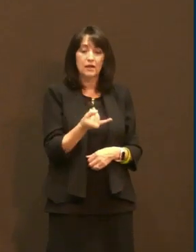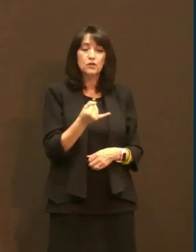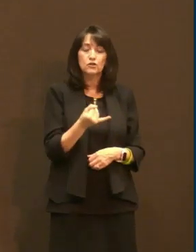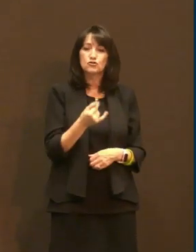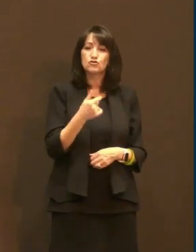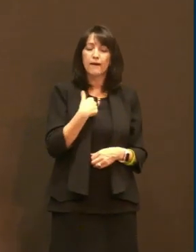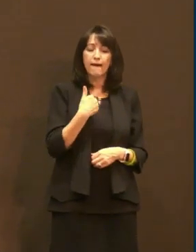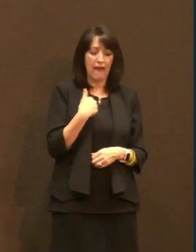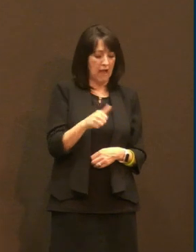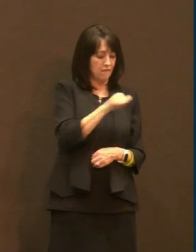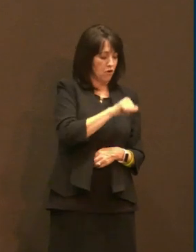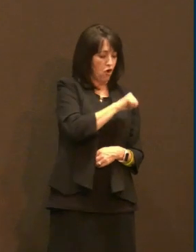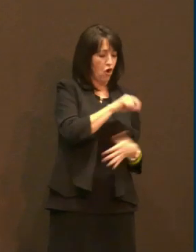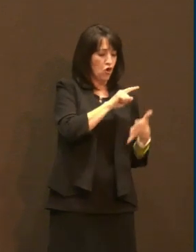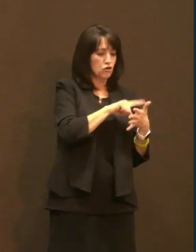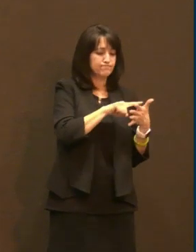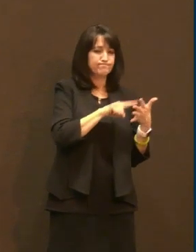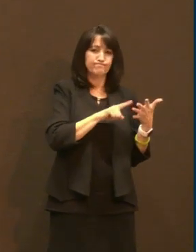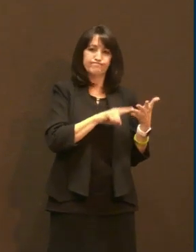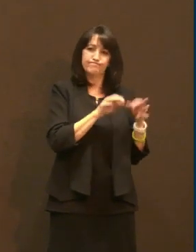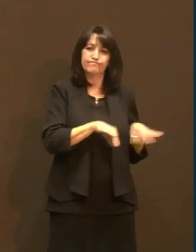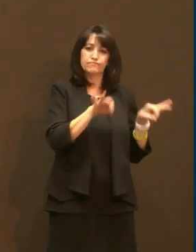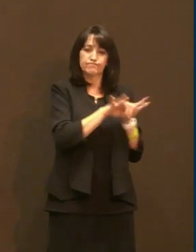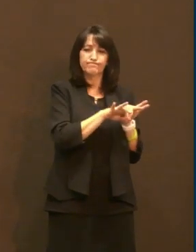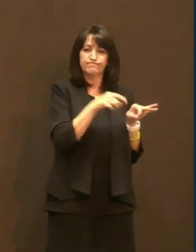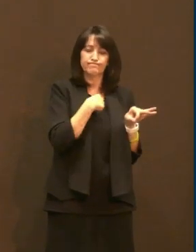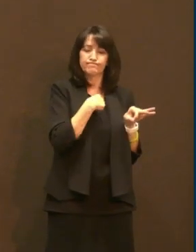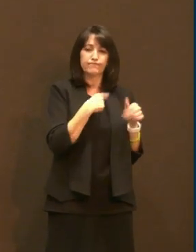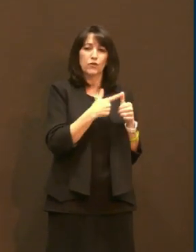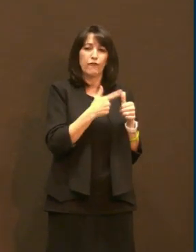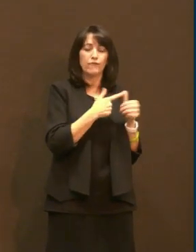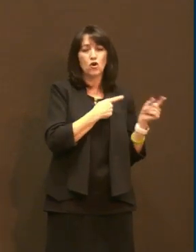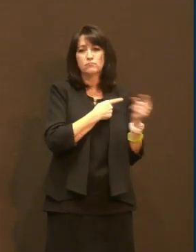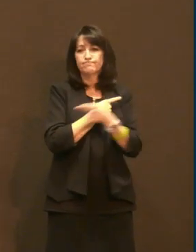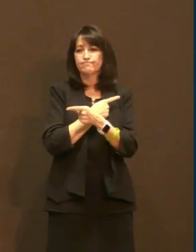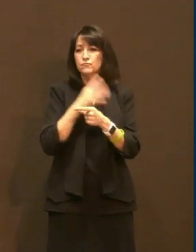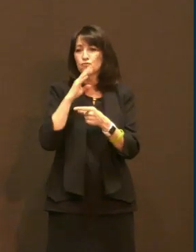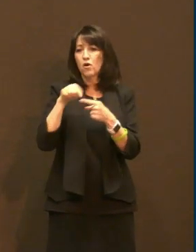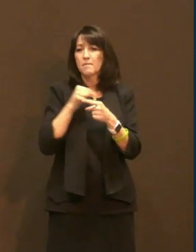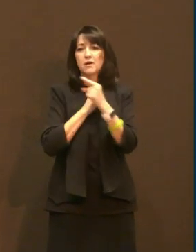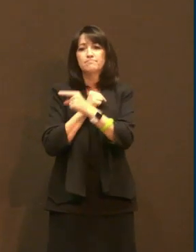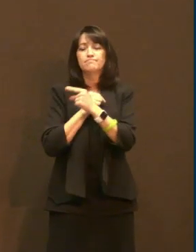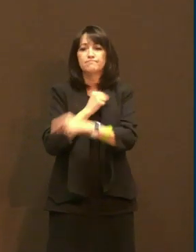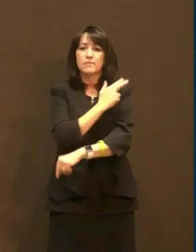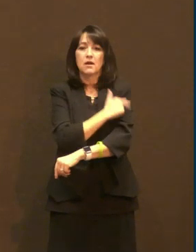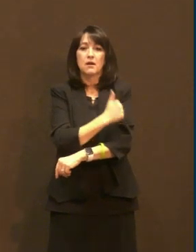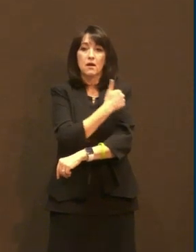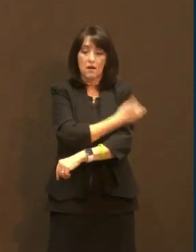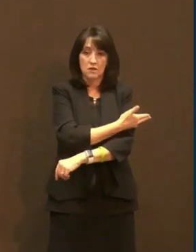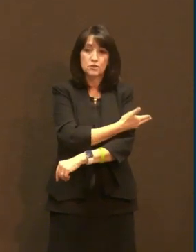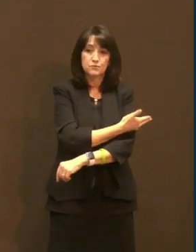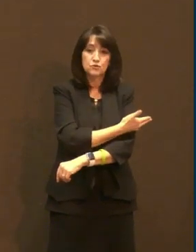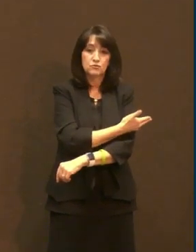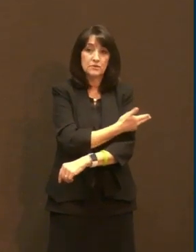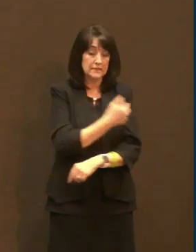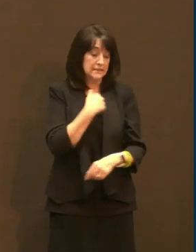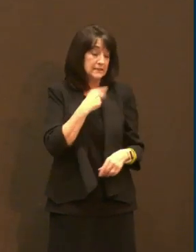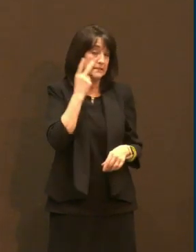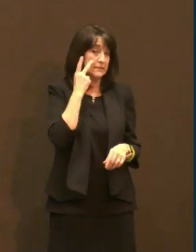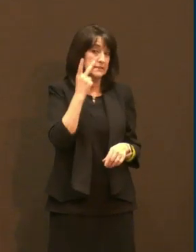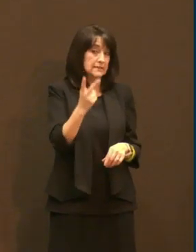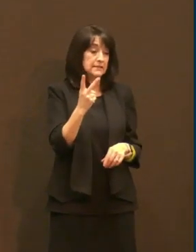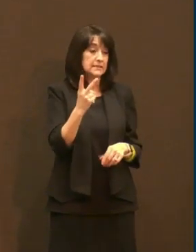numbers the governor is talking about. So while we've seen some stability in the hospitalizations and a slight decline